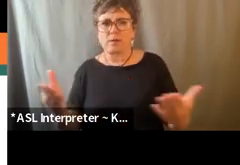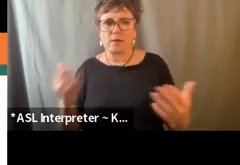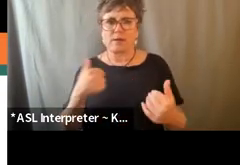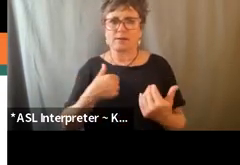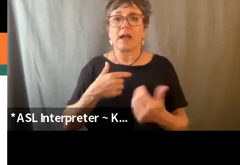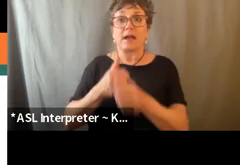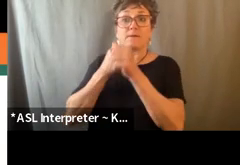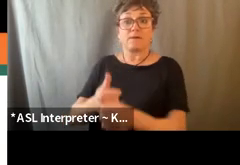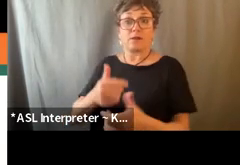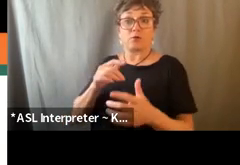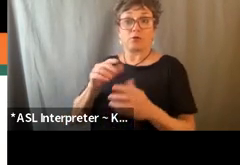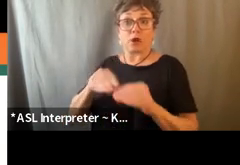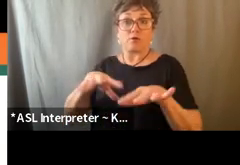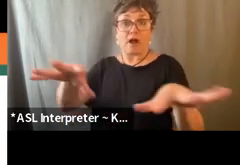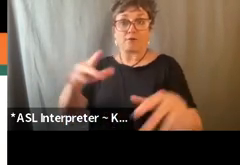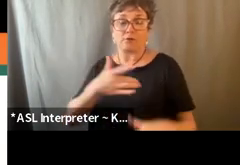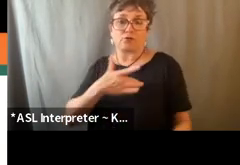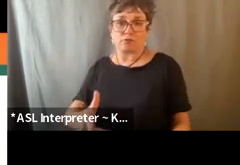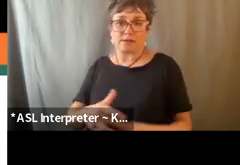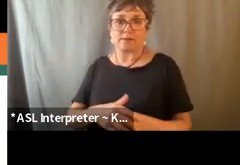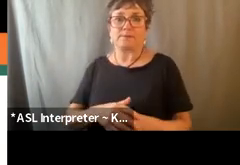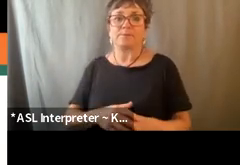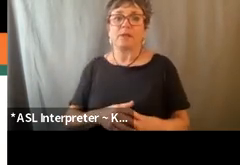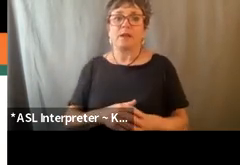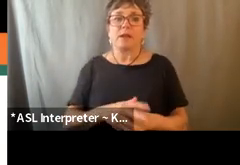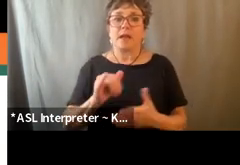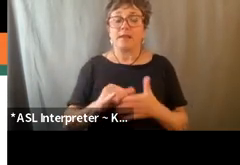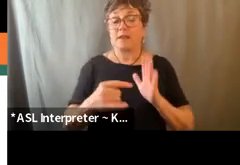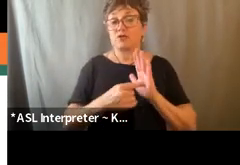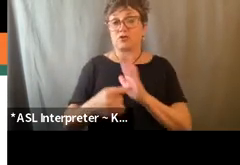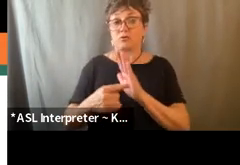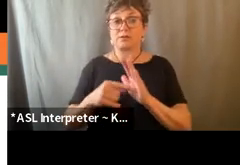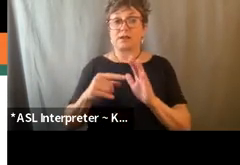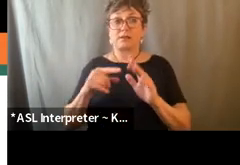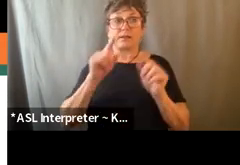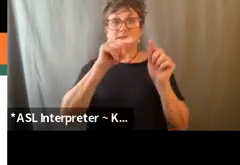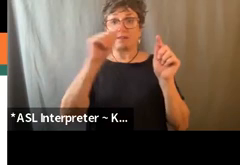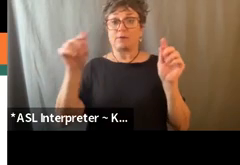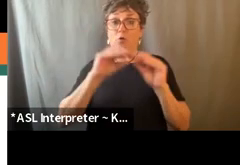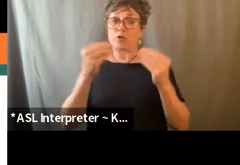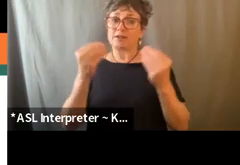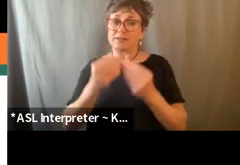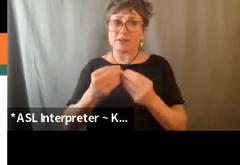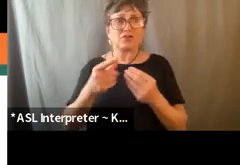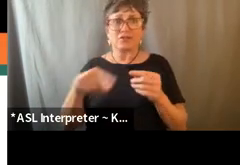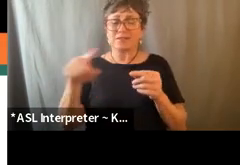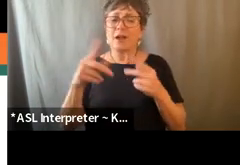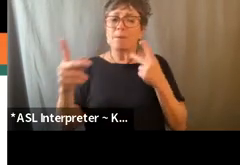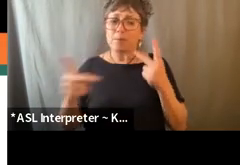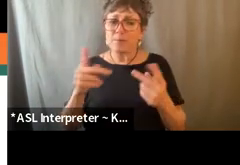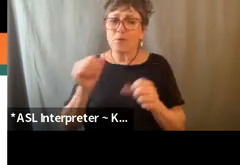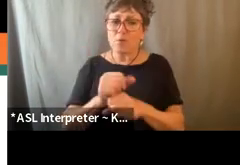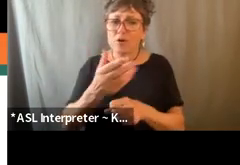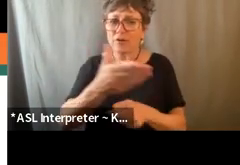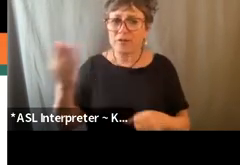go a long way. And it also kind of shows that, these organizations are made up of real people. And if you're able to translate